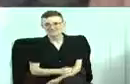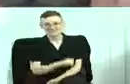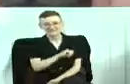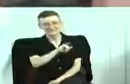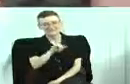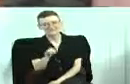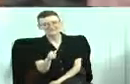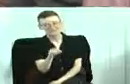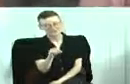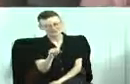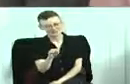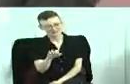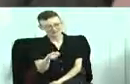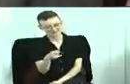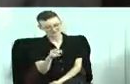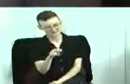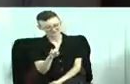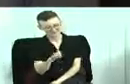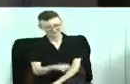Josephine,